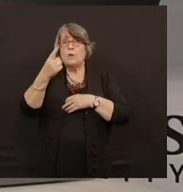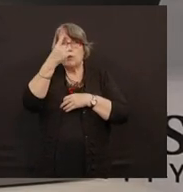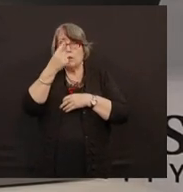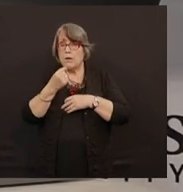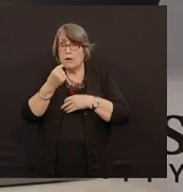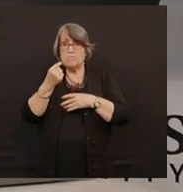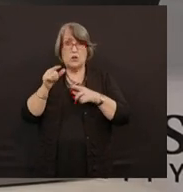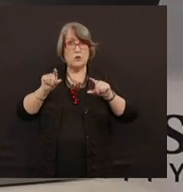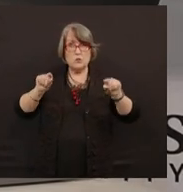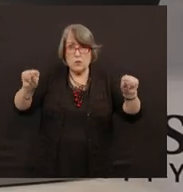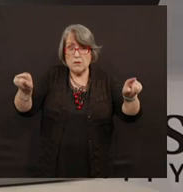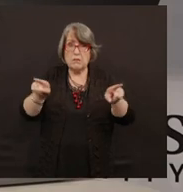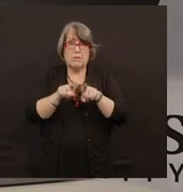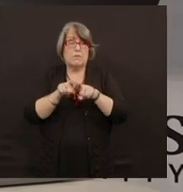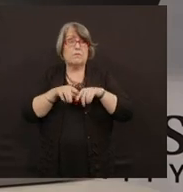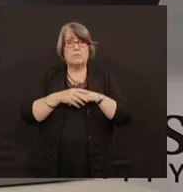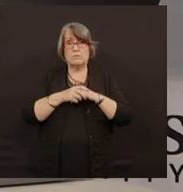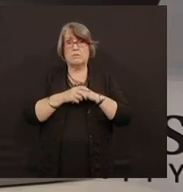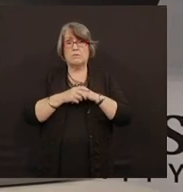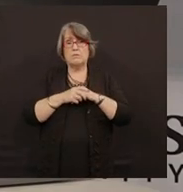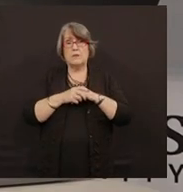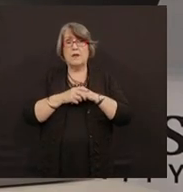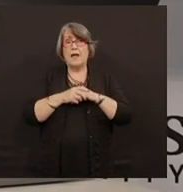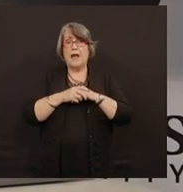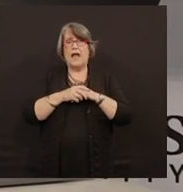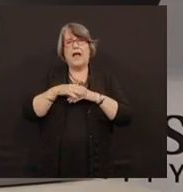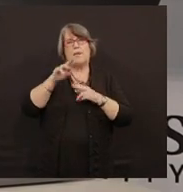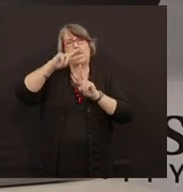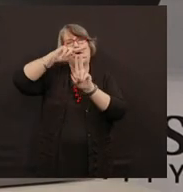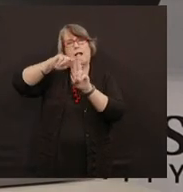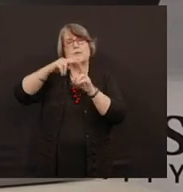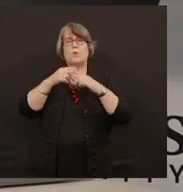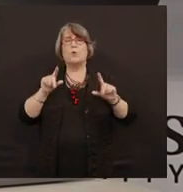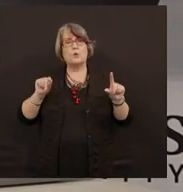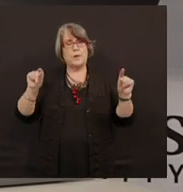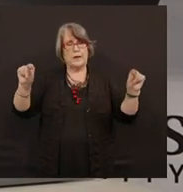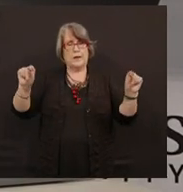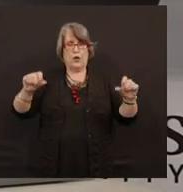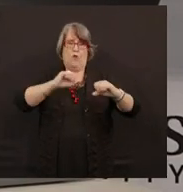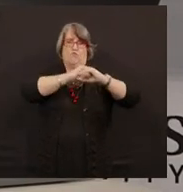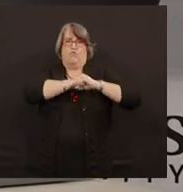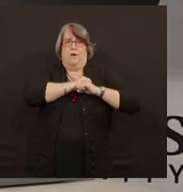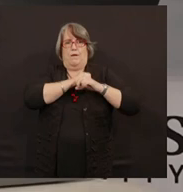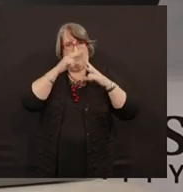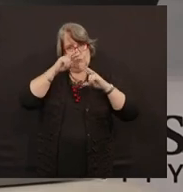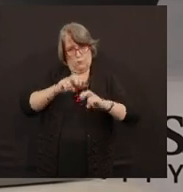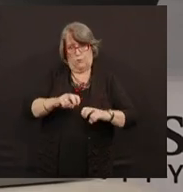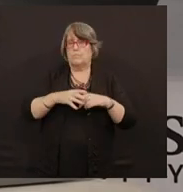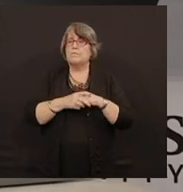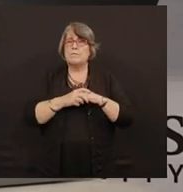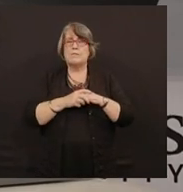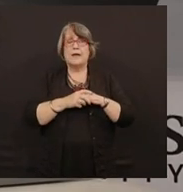do Twitter as well. And the hashtag for Twitter is Brave Research.